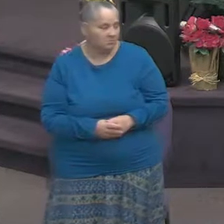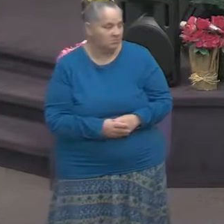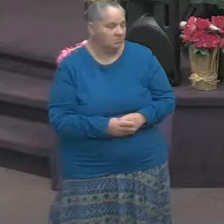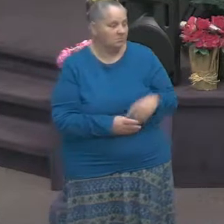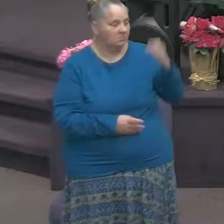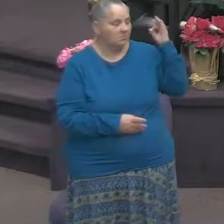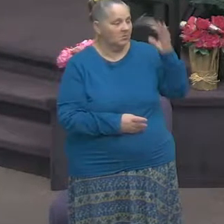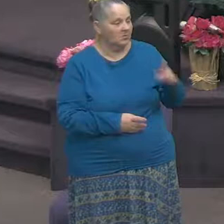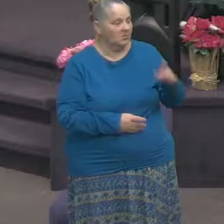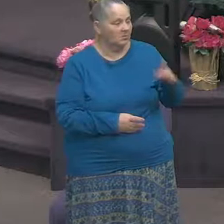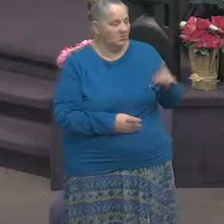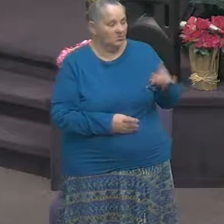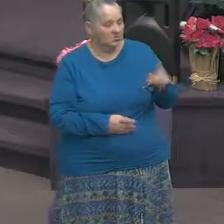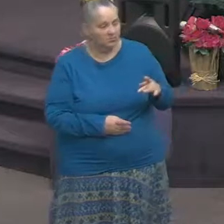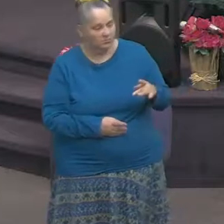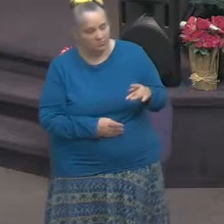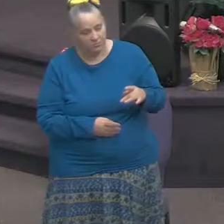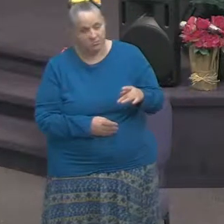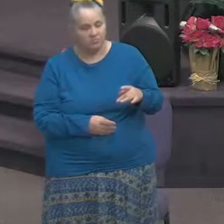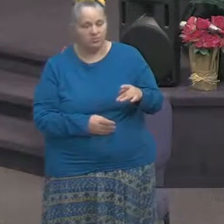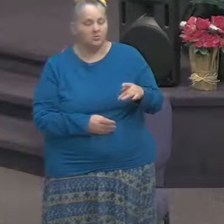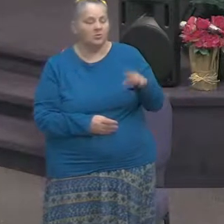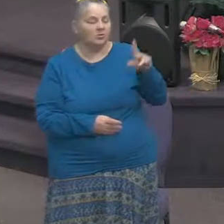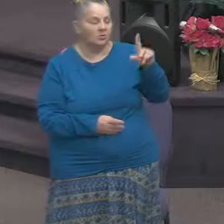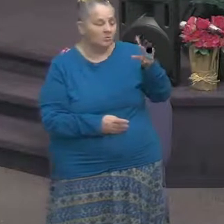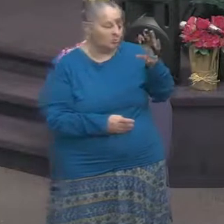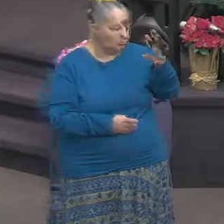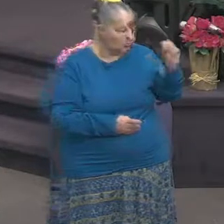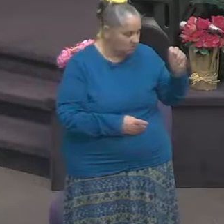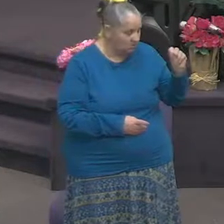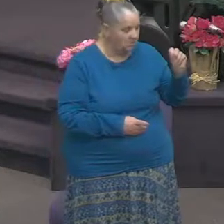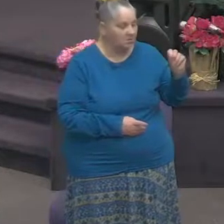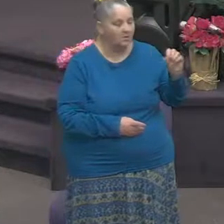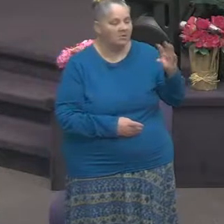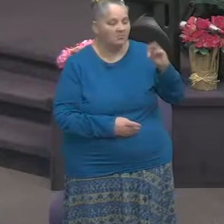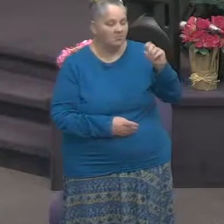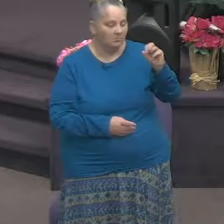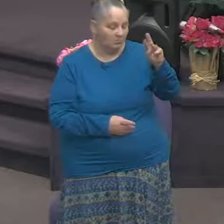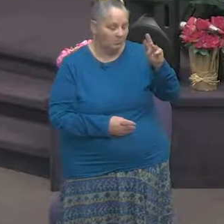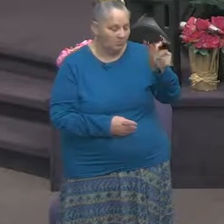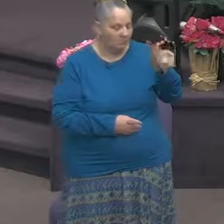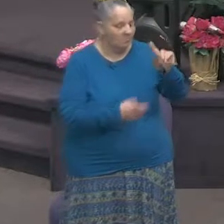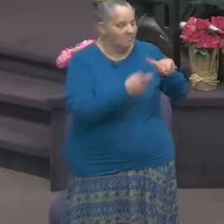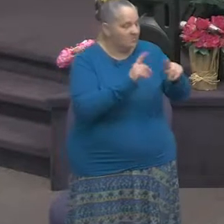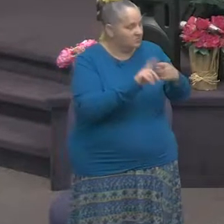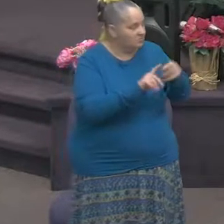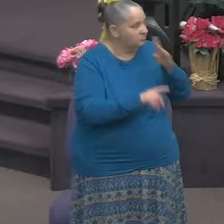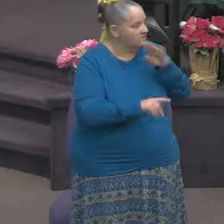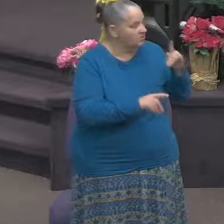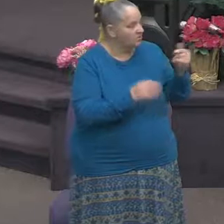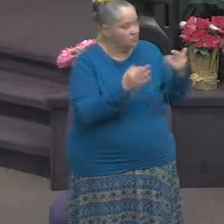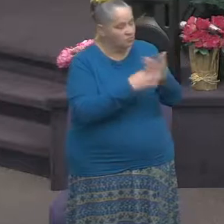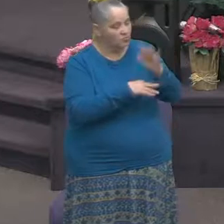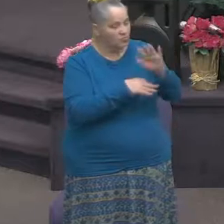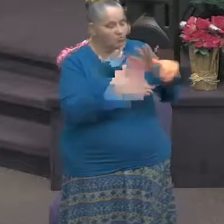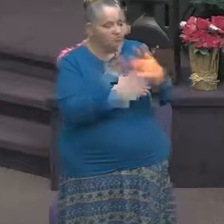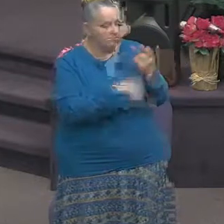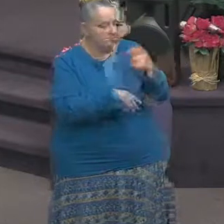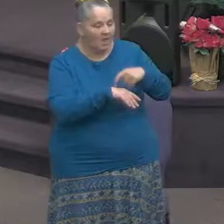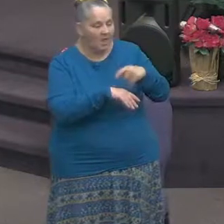Pastor Lewis and Pastor Marie, I want to thank you for your friendship. You've been there through the whole time and the whole